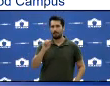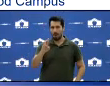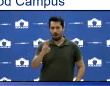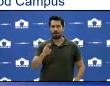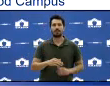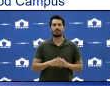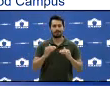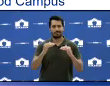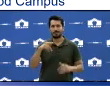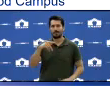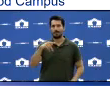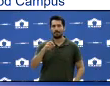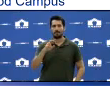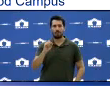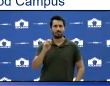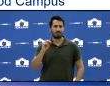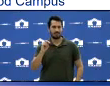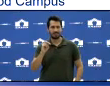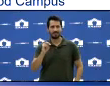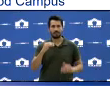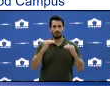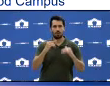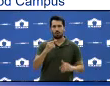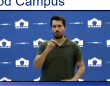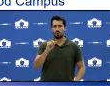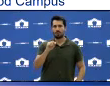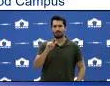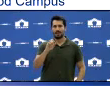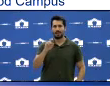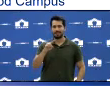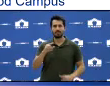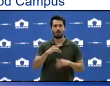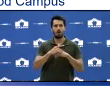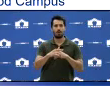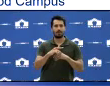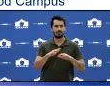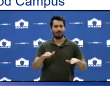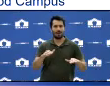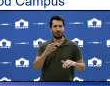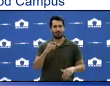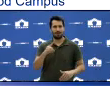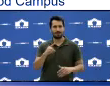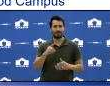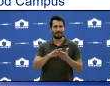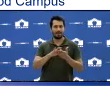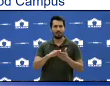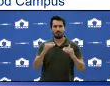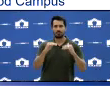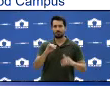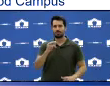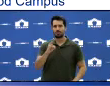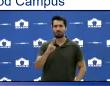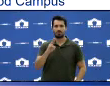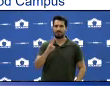Elementary School, Pershing Elementary School, Gonzalez Early Childhood Education Center, Barra County Juvenile Detention